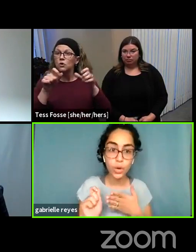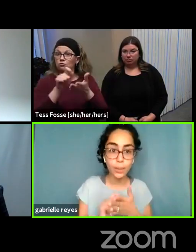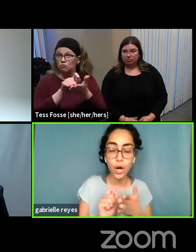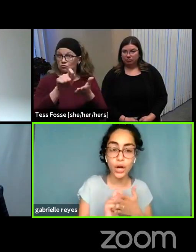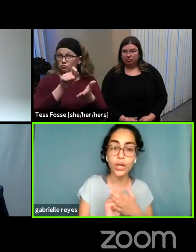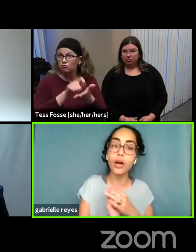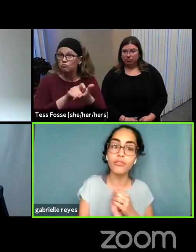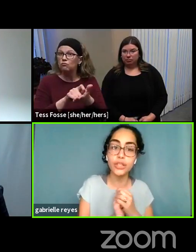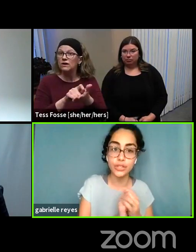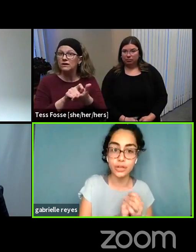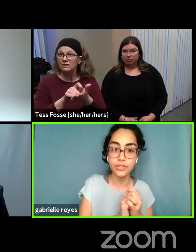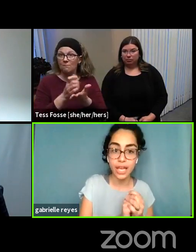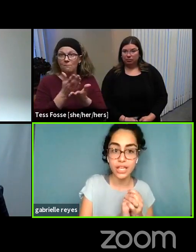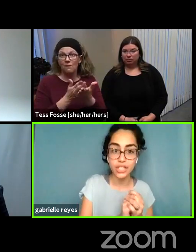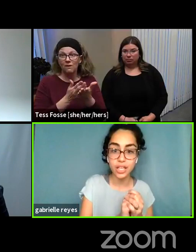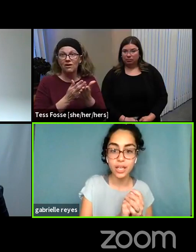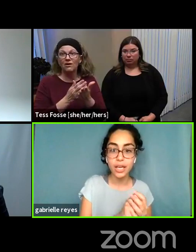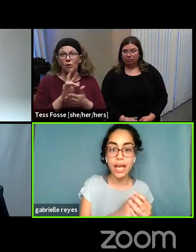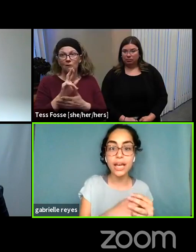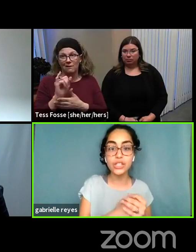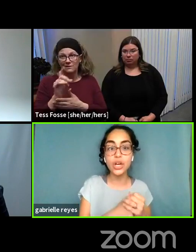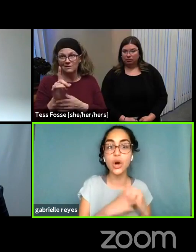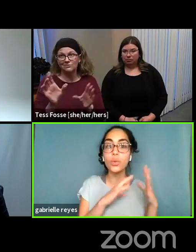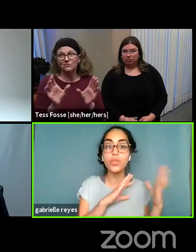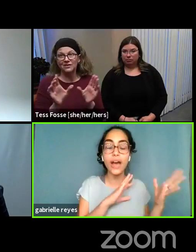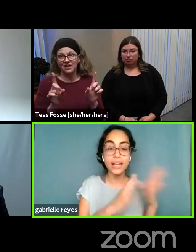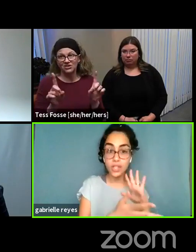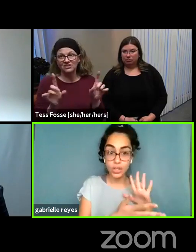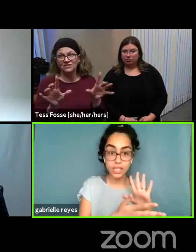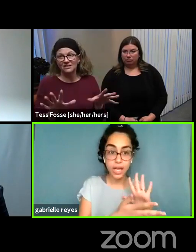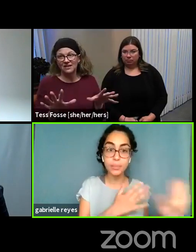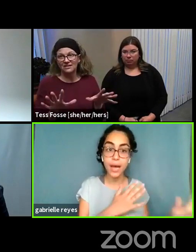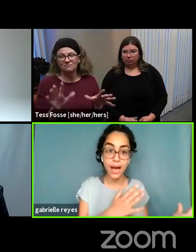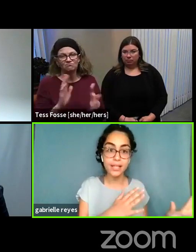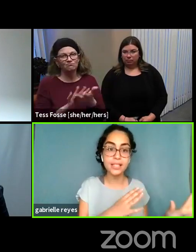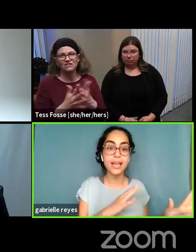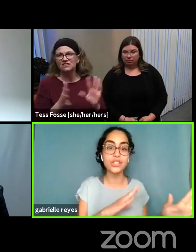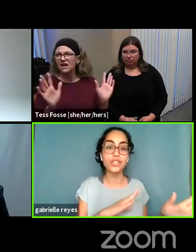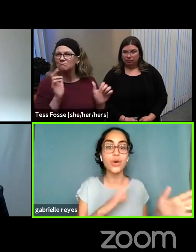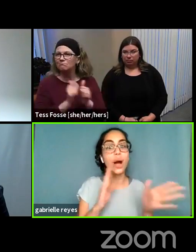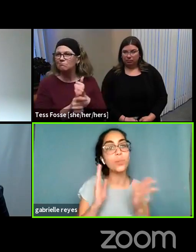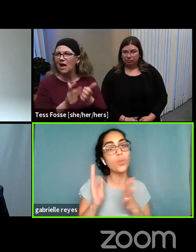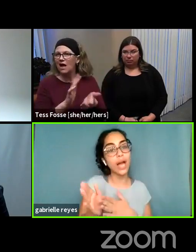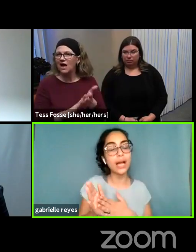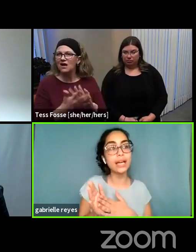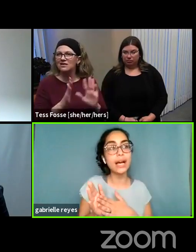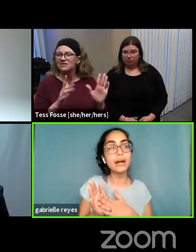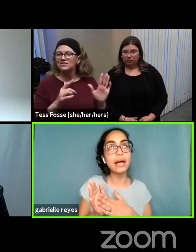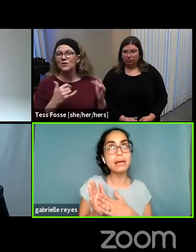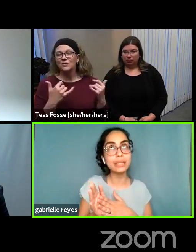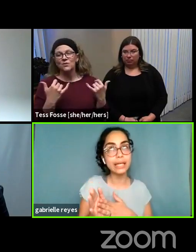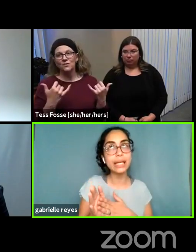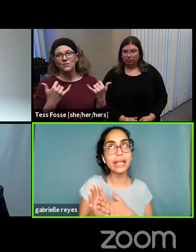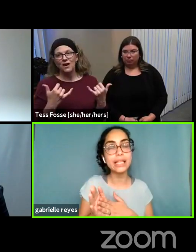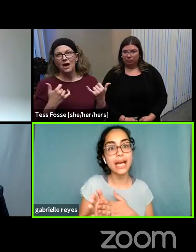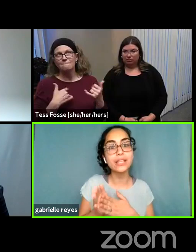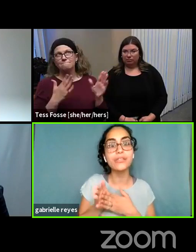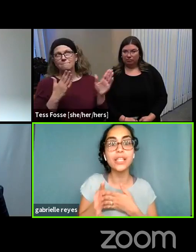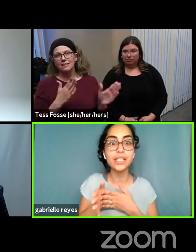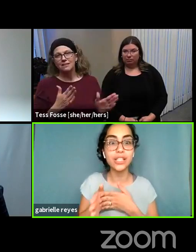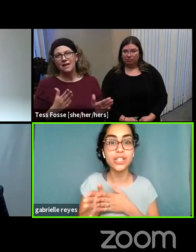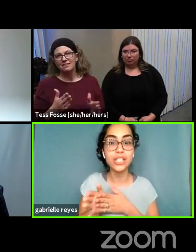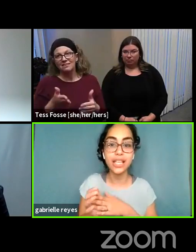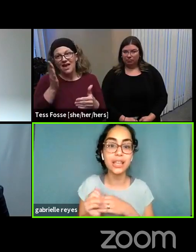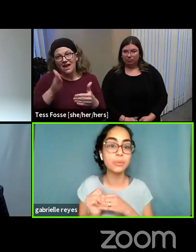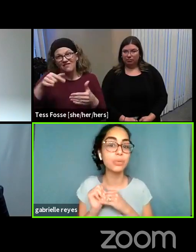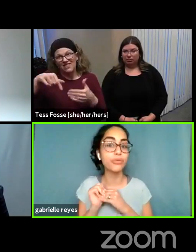written part of the certification. And so that's all done, passed. And so I am planning at the end of